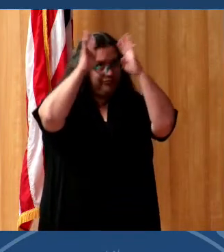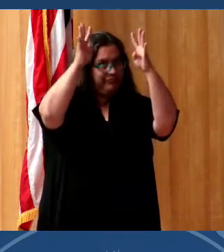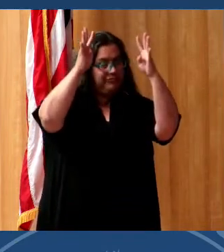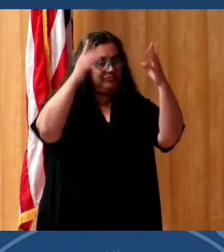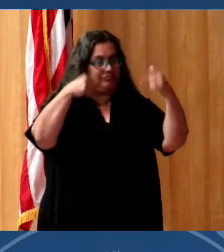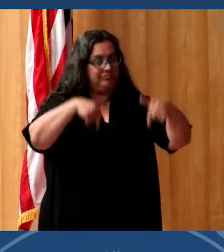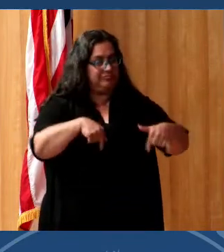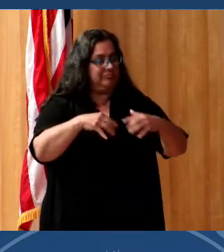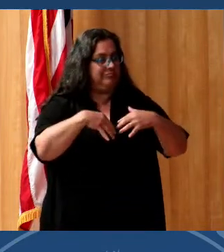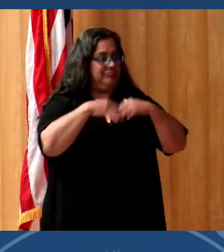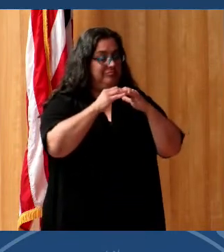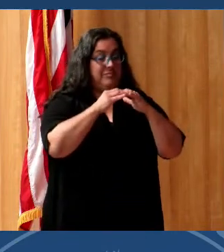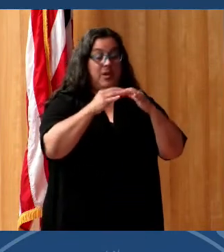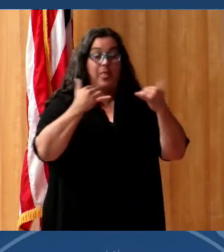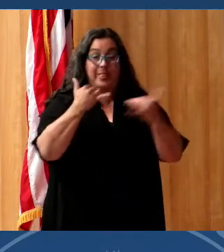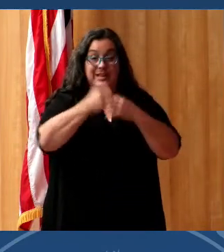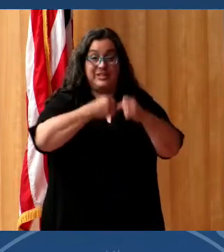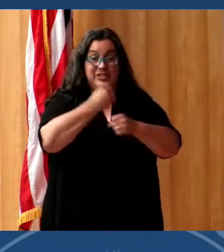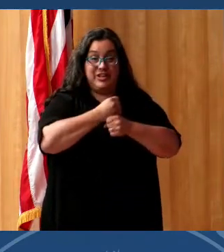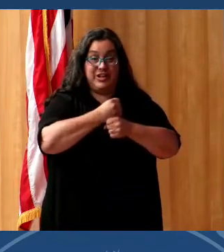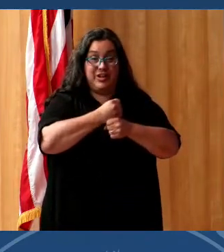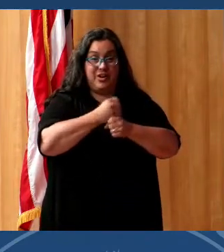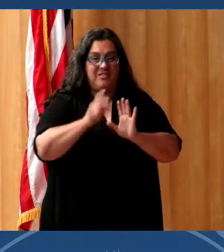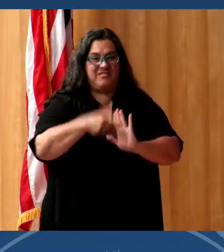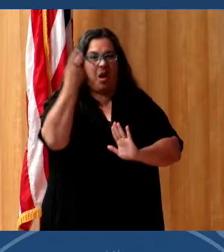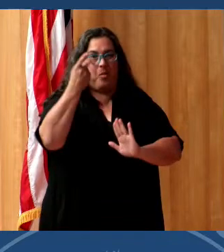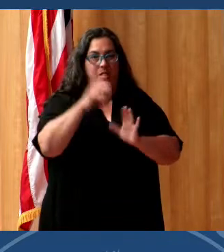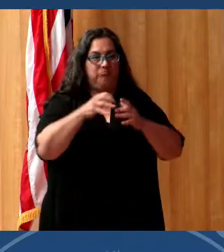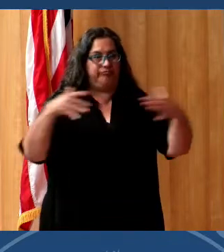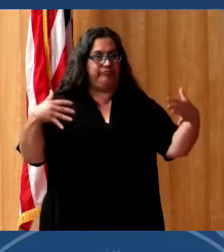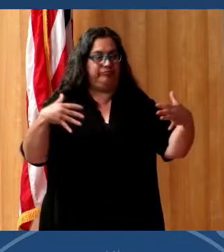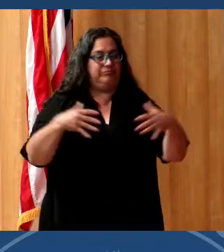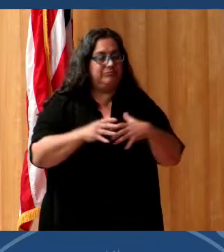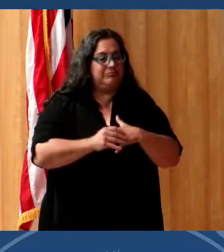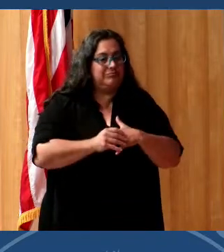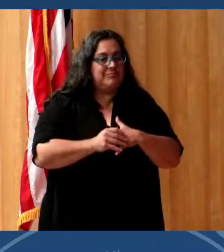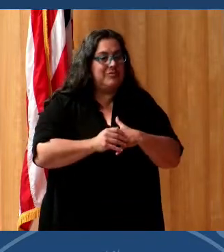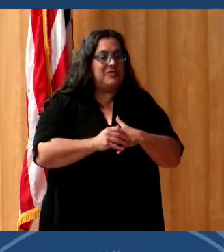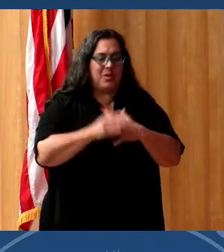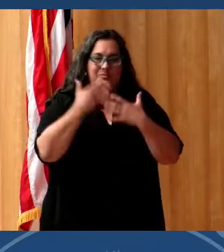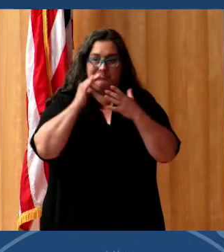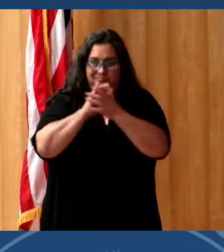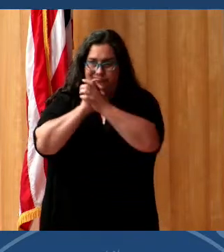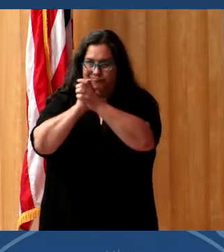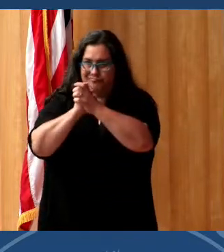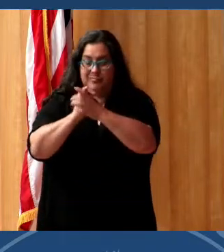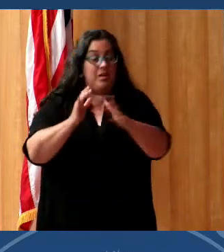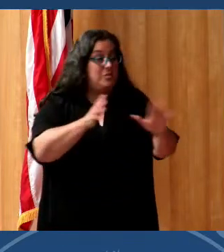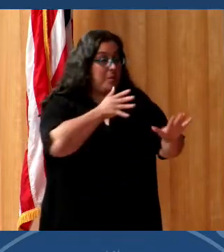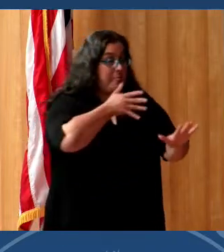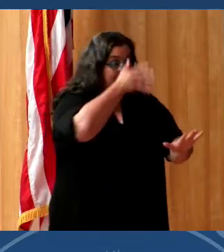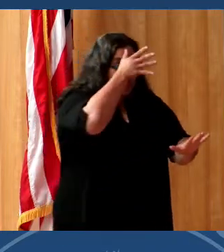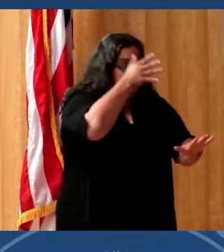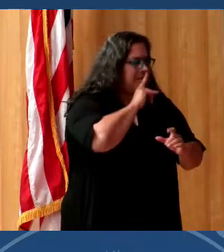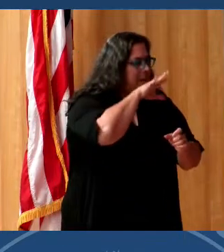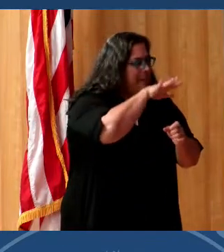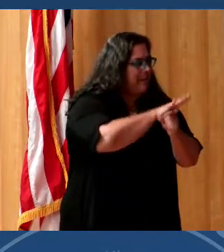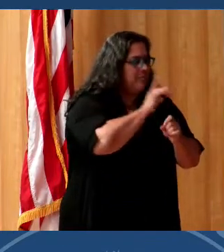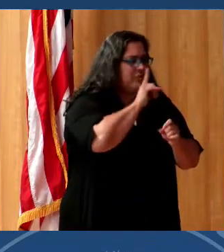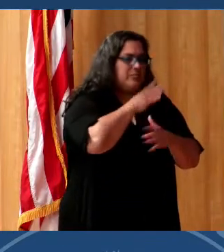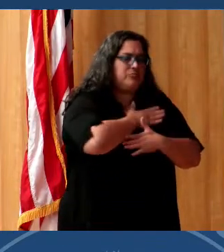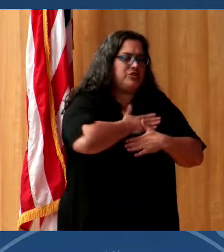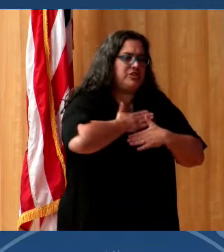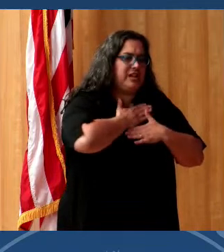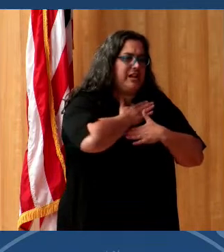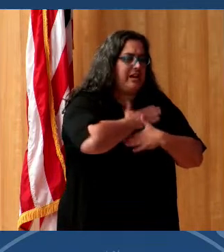year. So kudos. I'm going to talk to the students in just a moment, but to the parents, it's a commitment that we appreciate